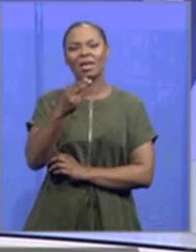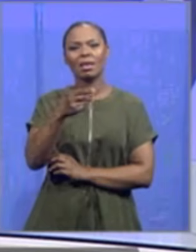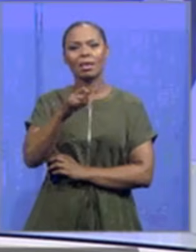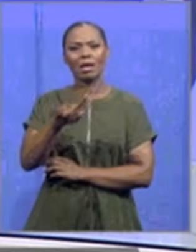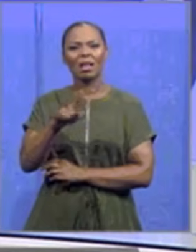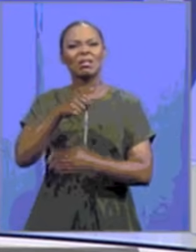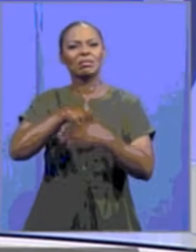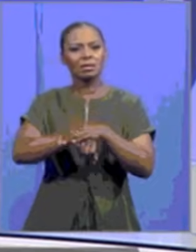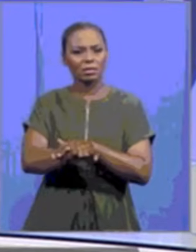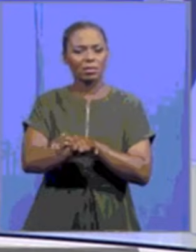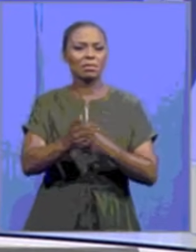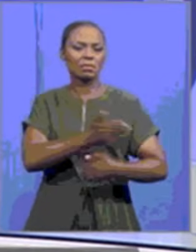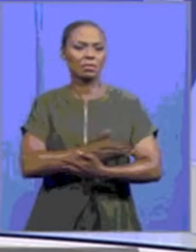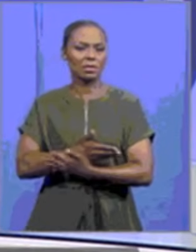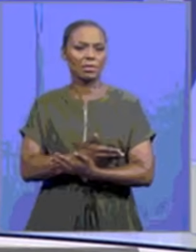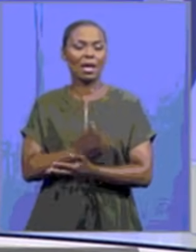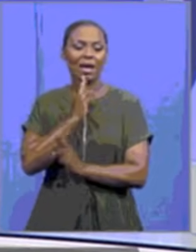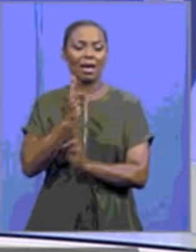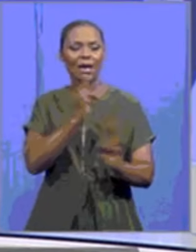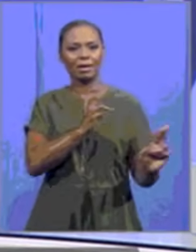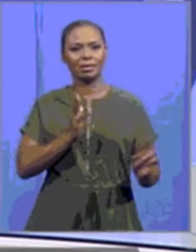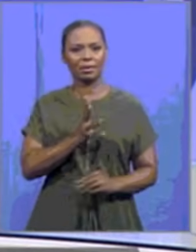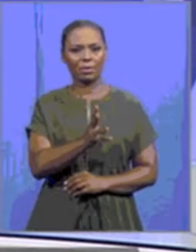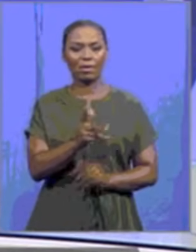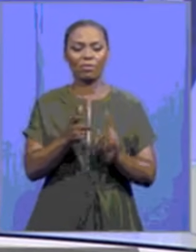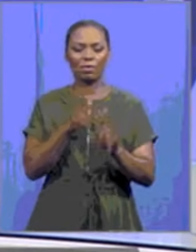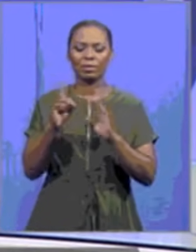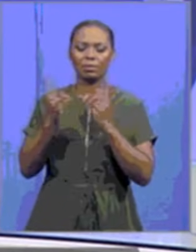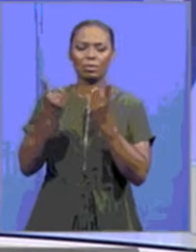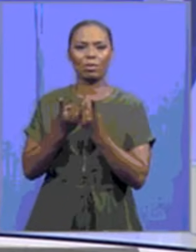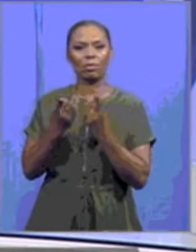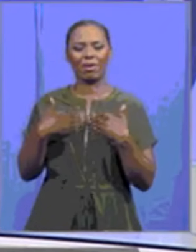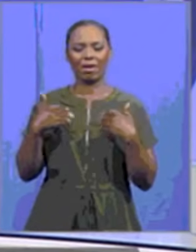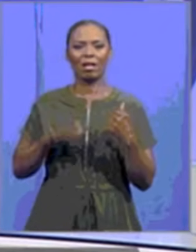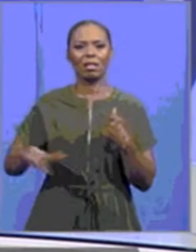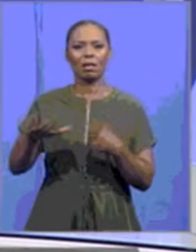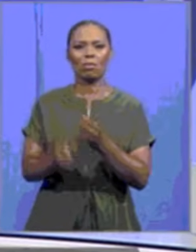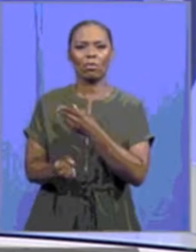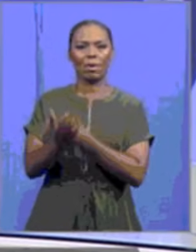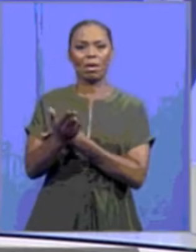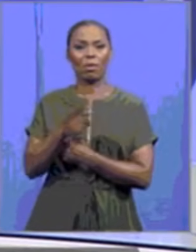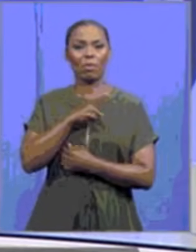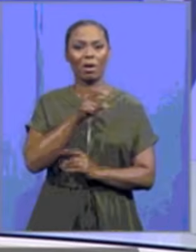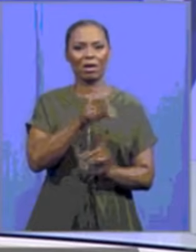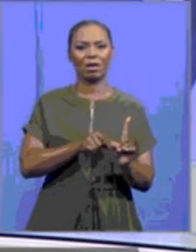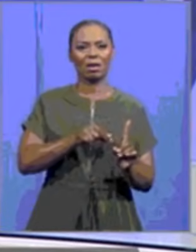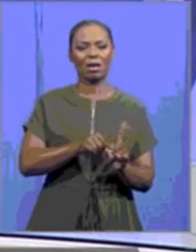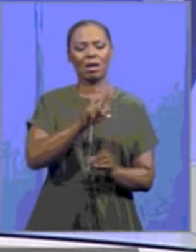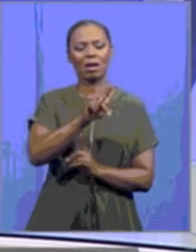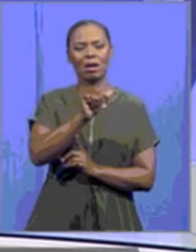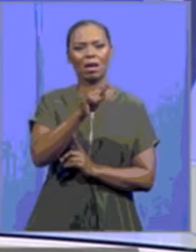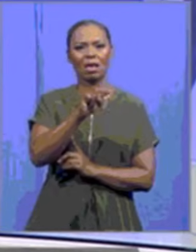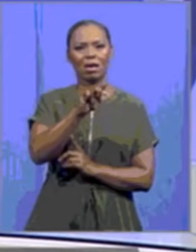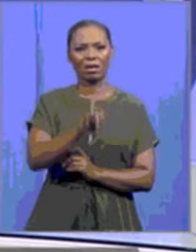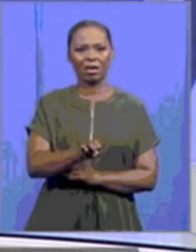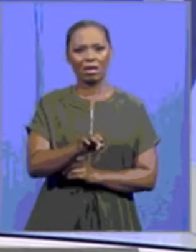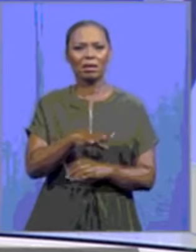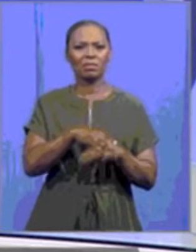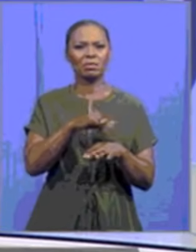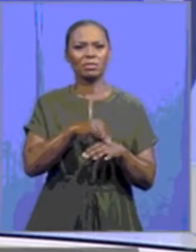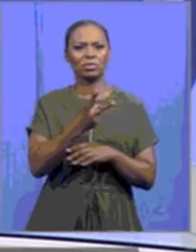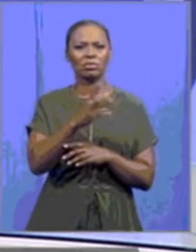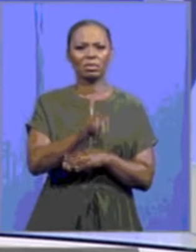nyaka dikarabo go kgoro ya maphelo ka Mpumalanga. Se morago ga gore Nthabiseng Kalake wa mengwage 20 a fetoge